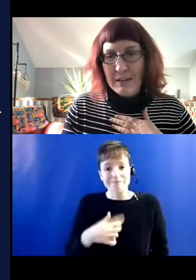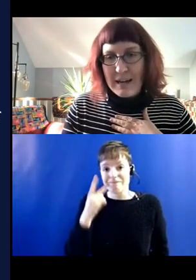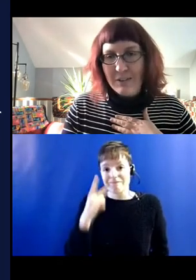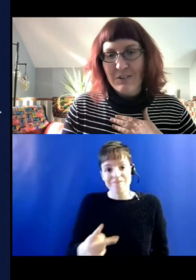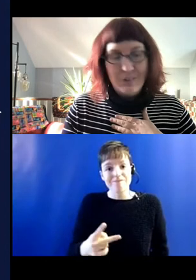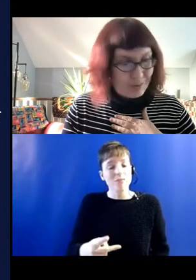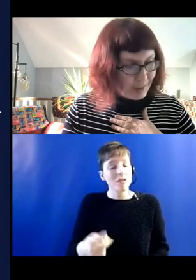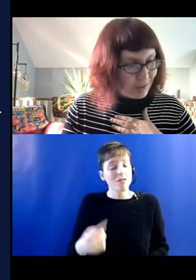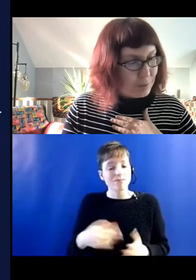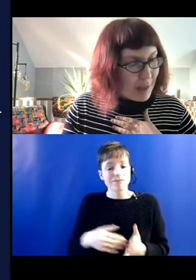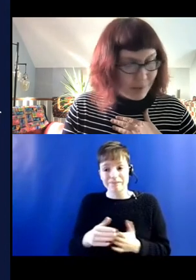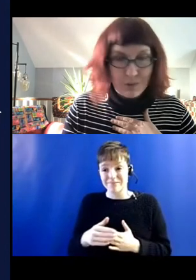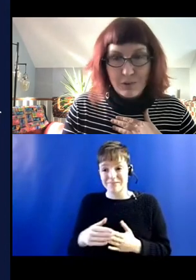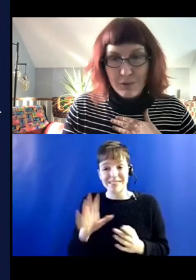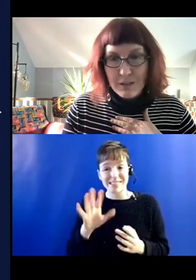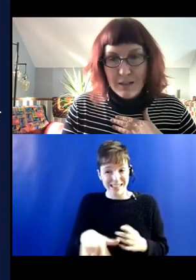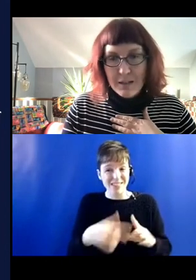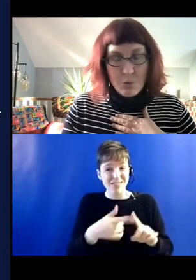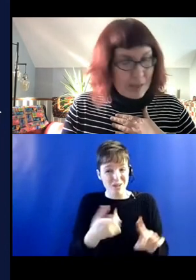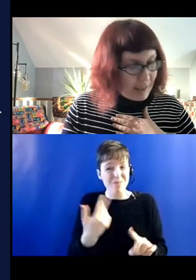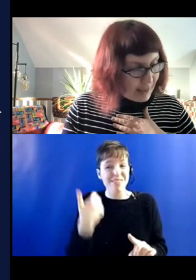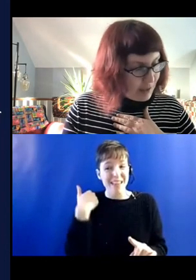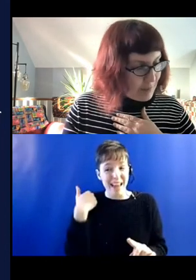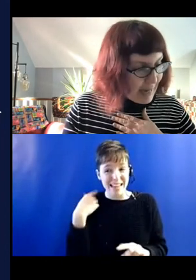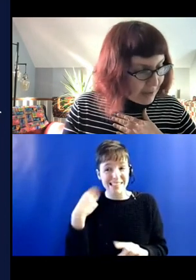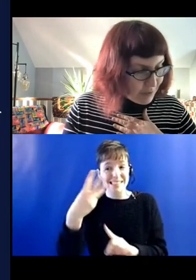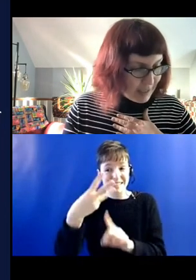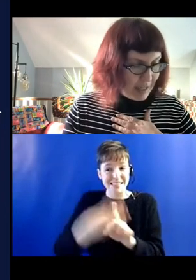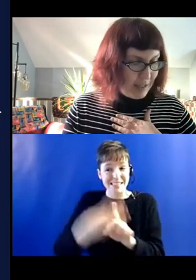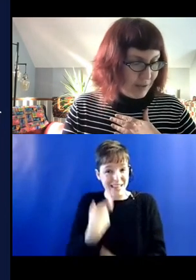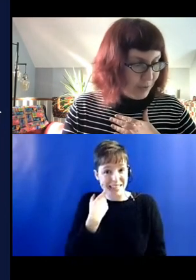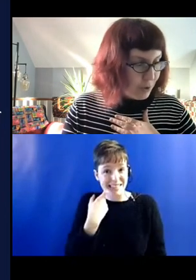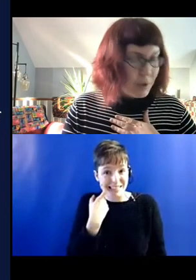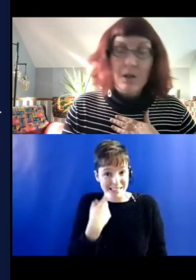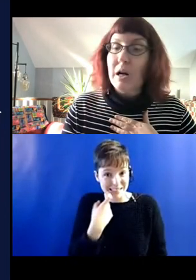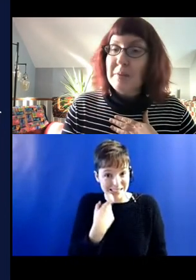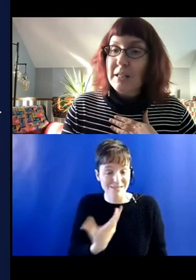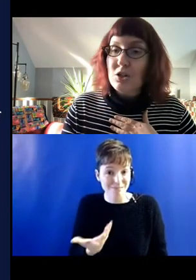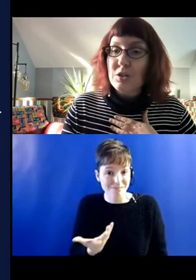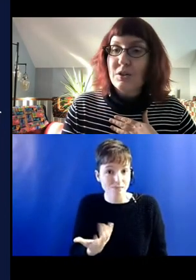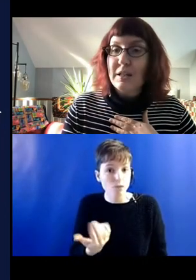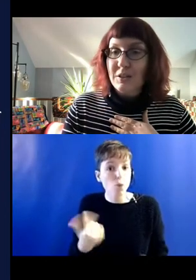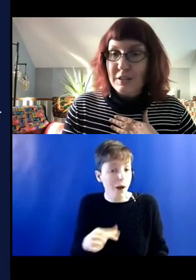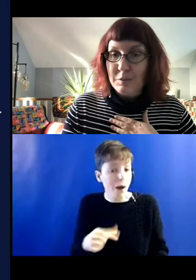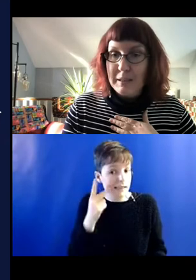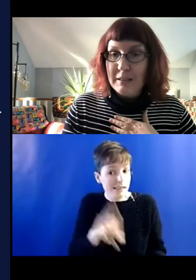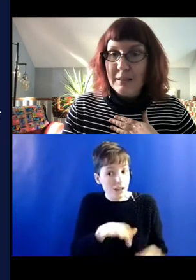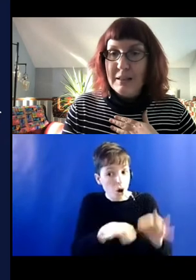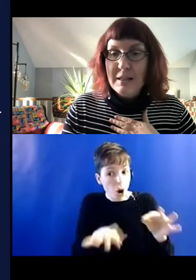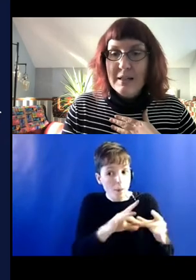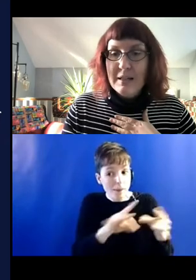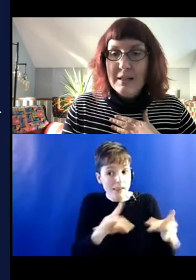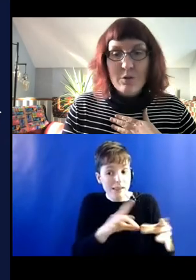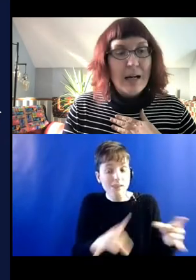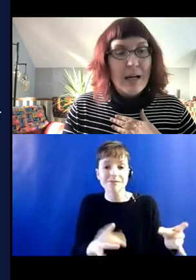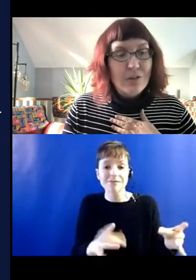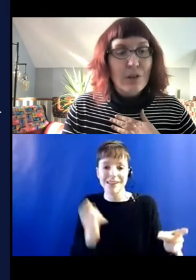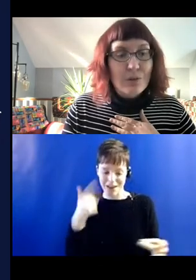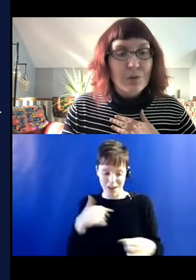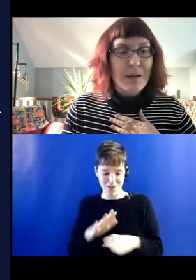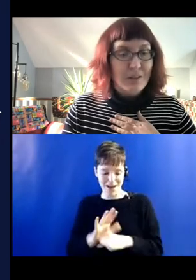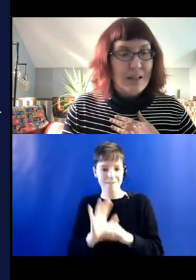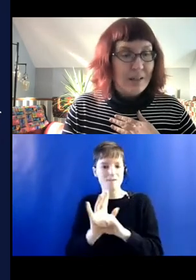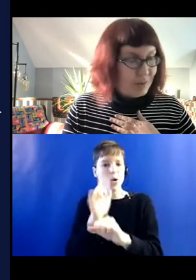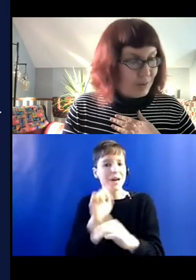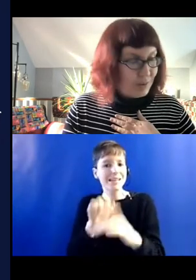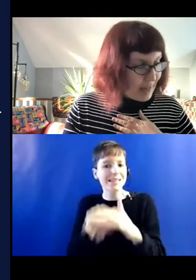the last 6 months when I am advocating for accommodations and accessibility and when I